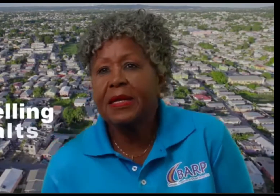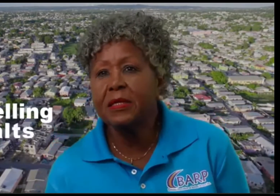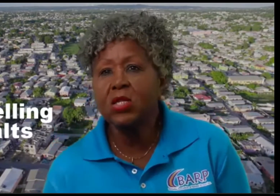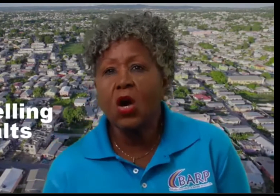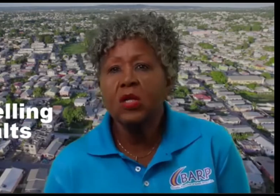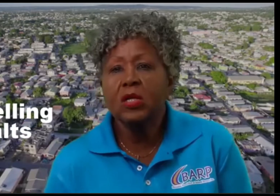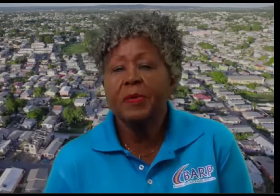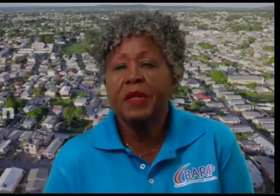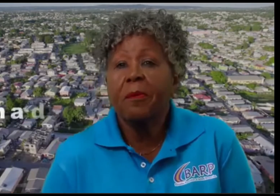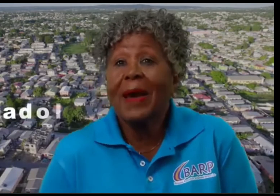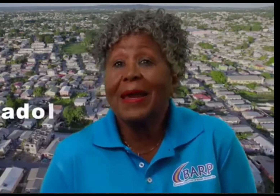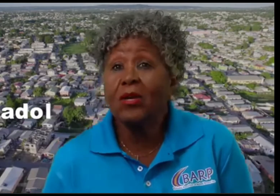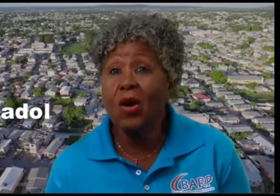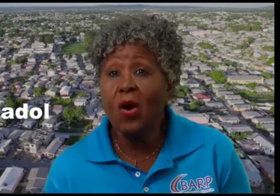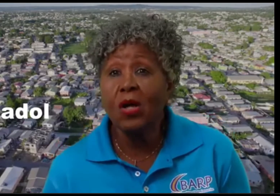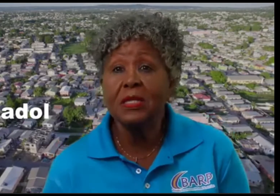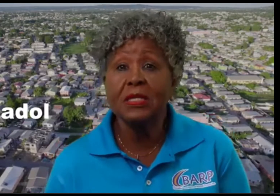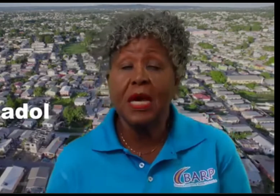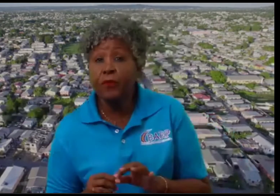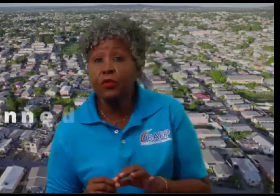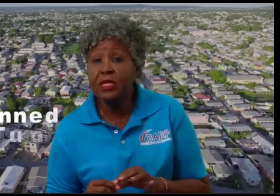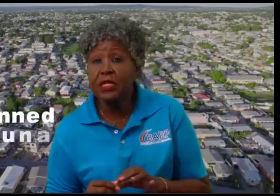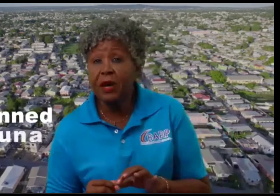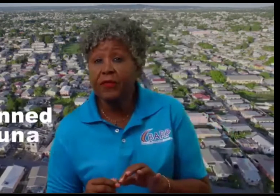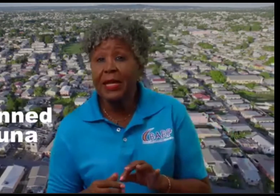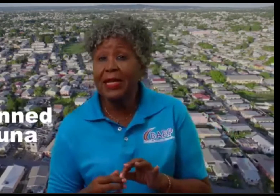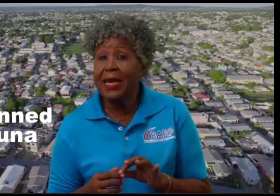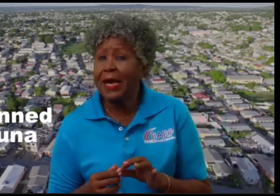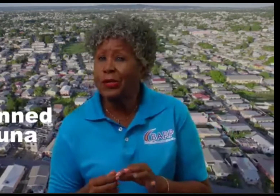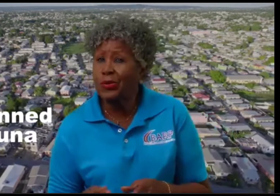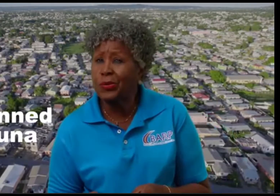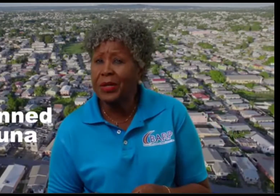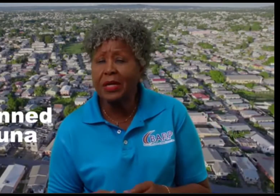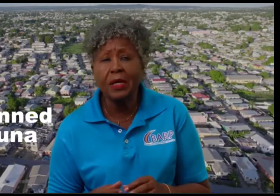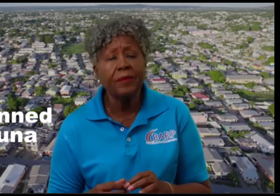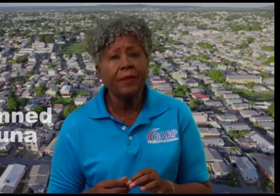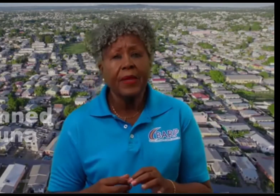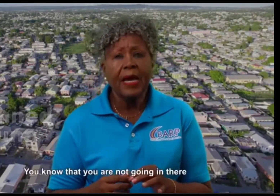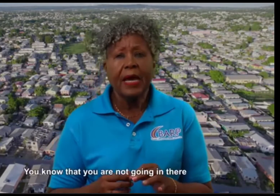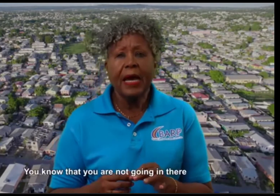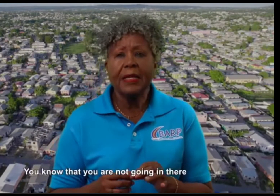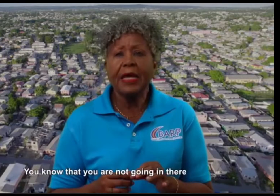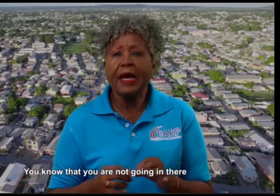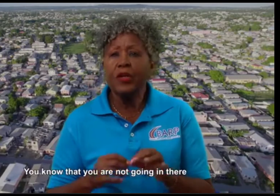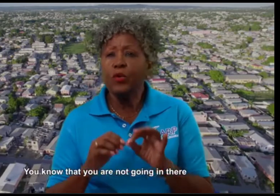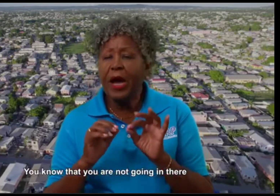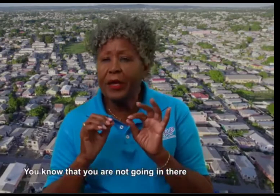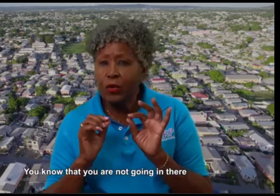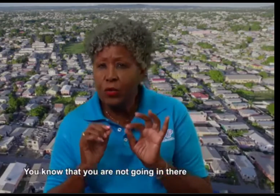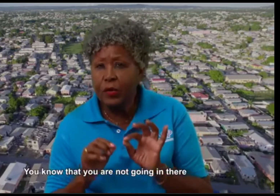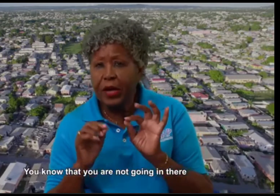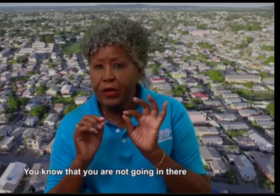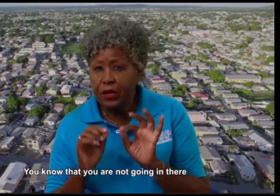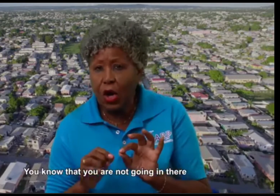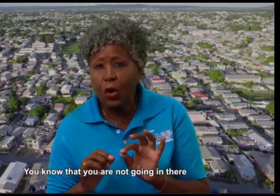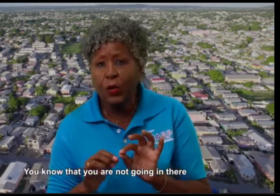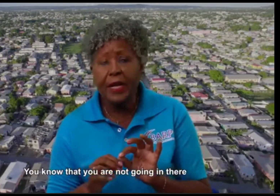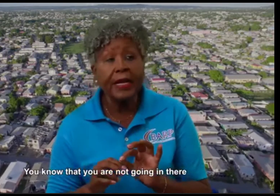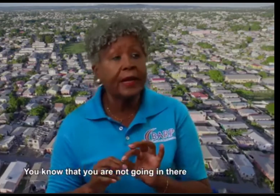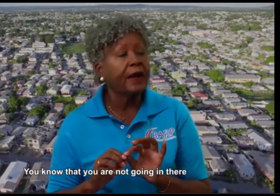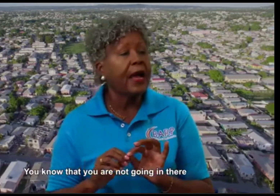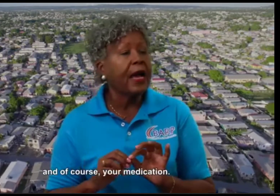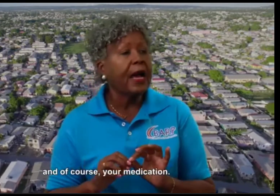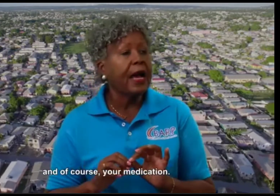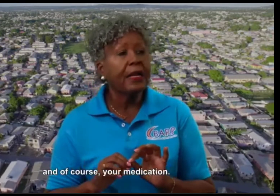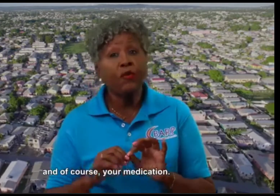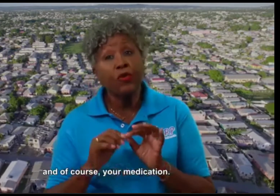the smelling salts, put the Panadols, food stuff like the canned tuna, and you know that you're not going